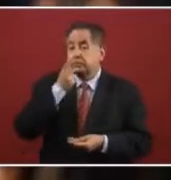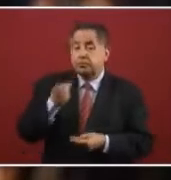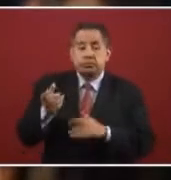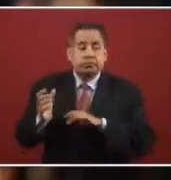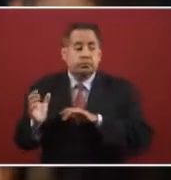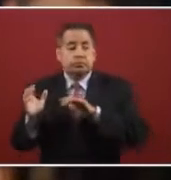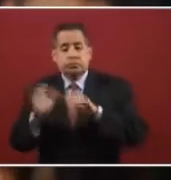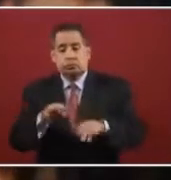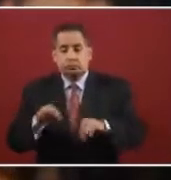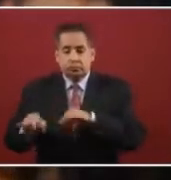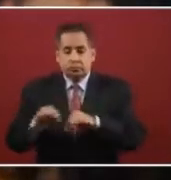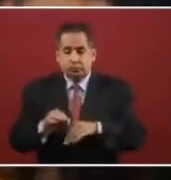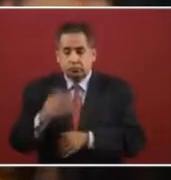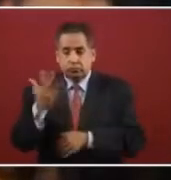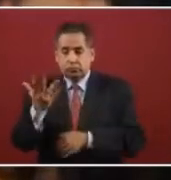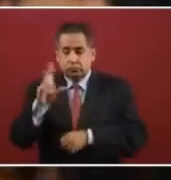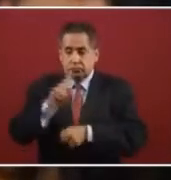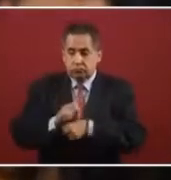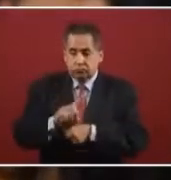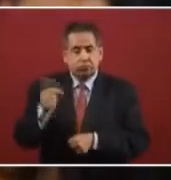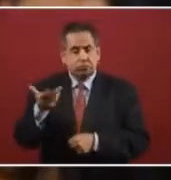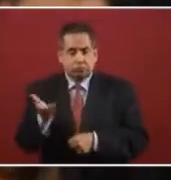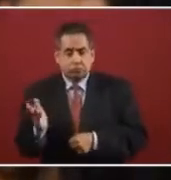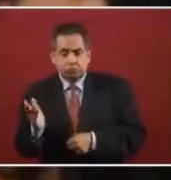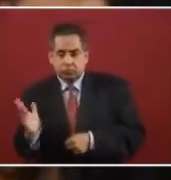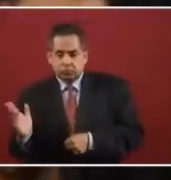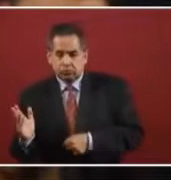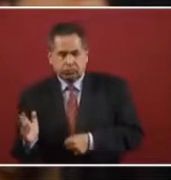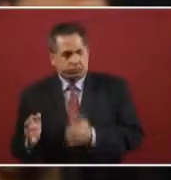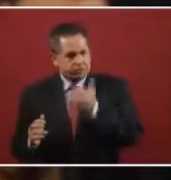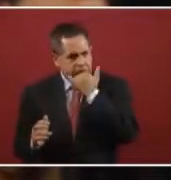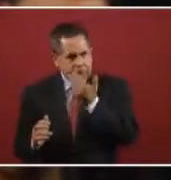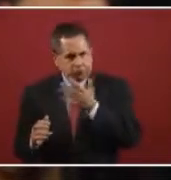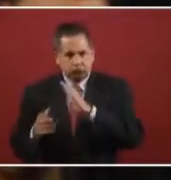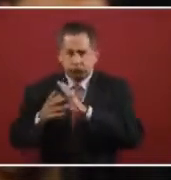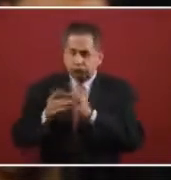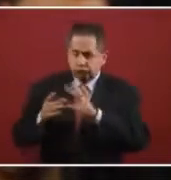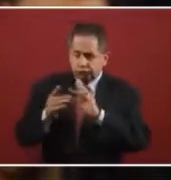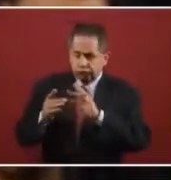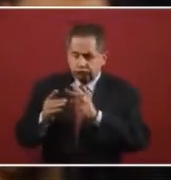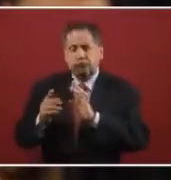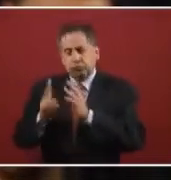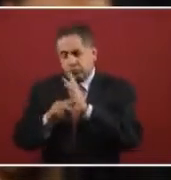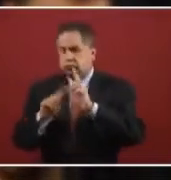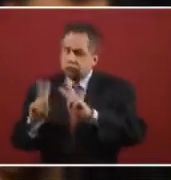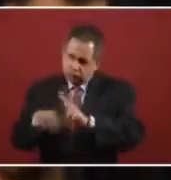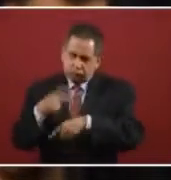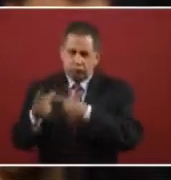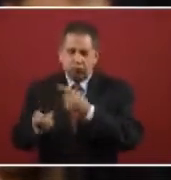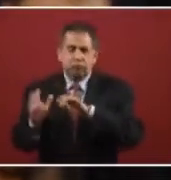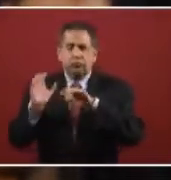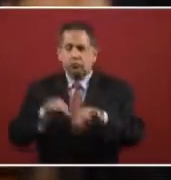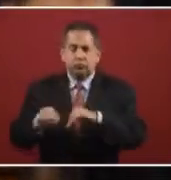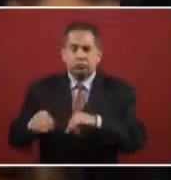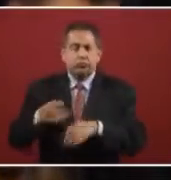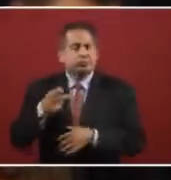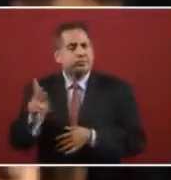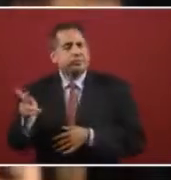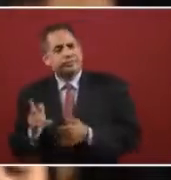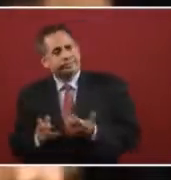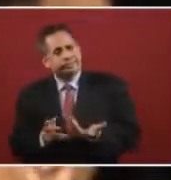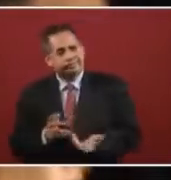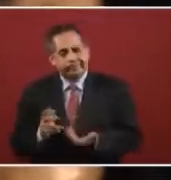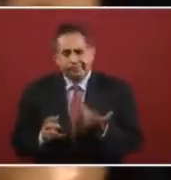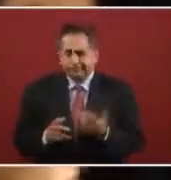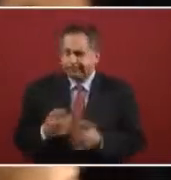that were contracted, se les despidió, and within 5 days they were, se los volvió a contratar, and then they contracted them again, and